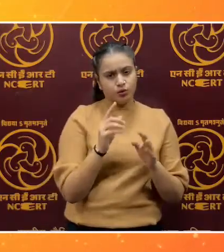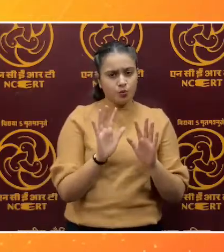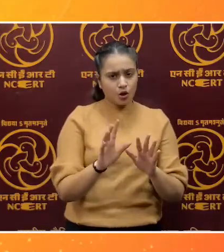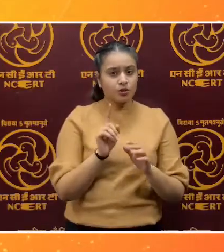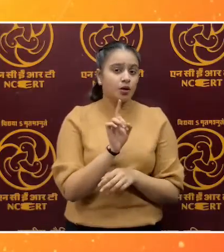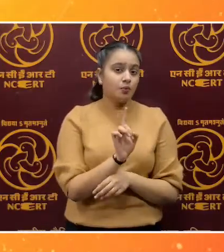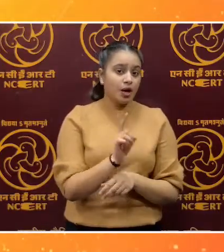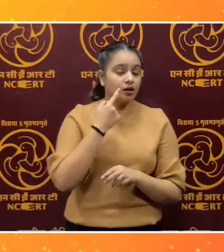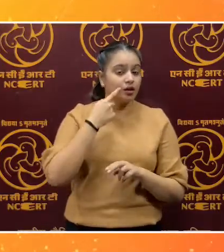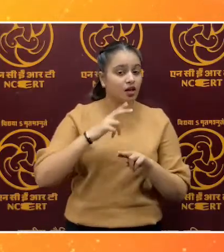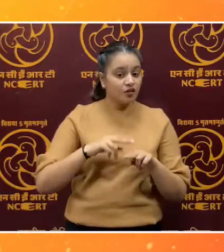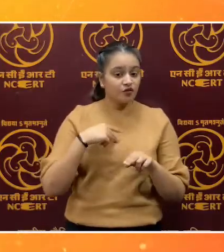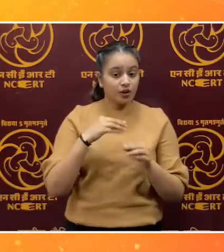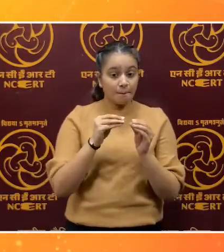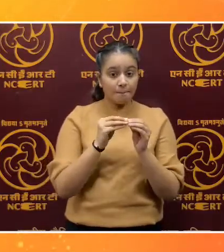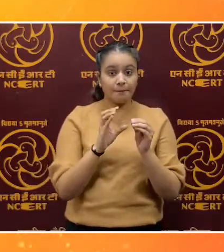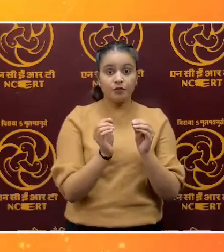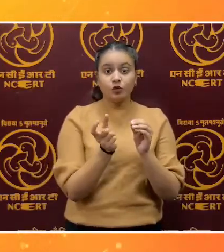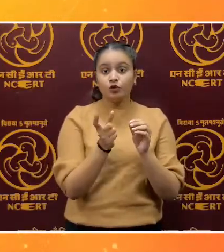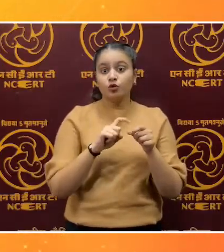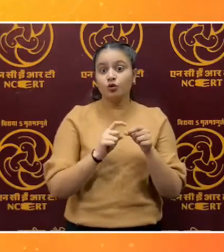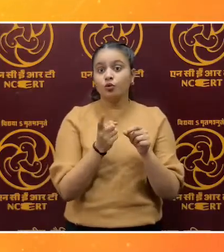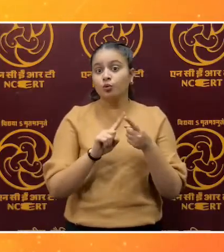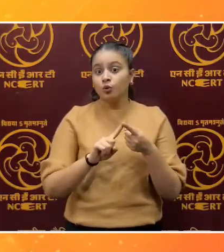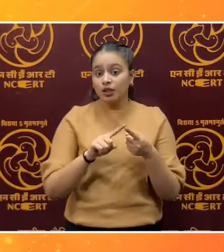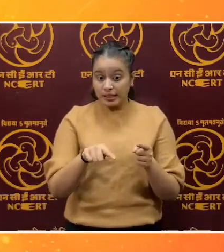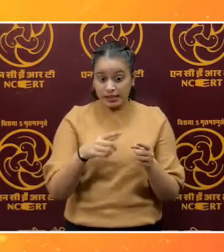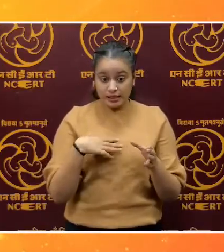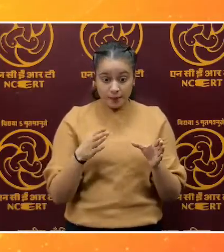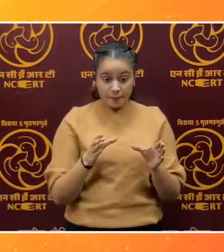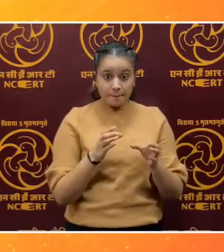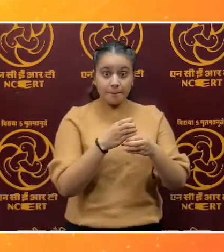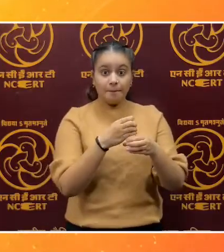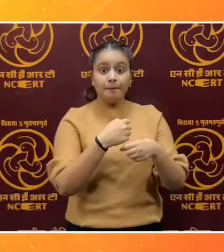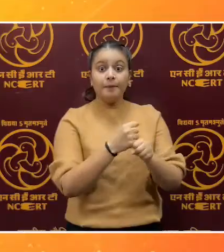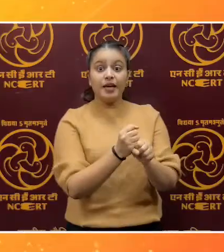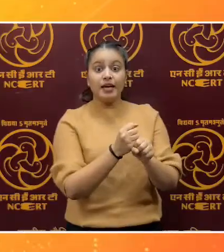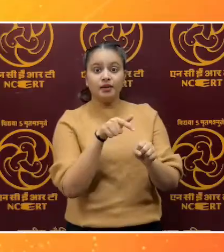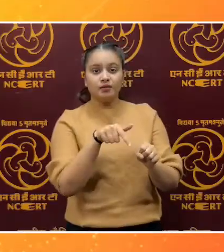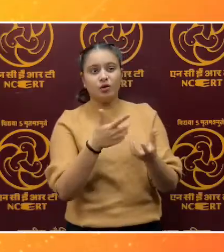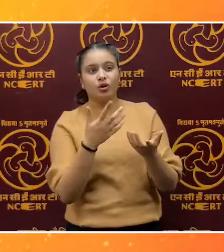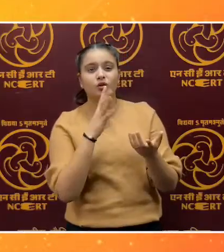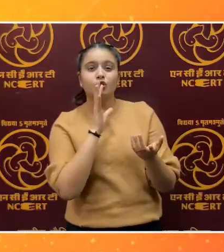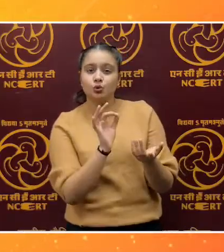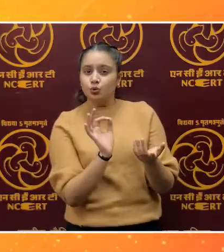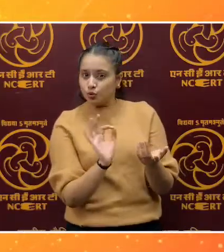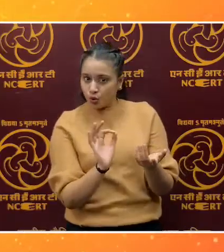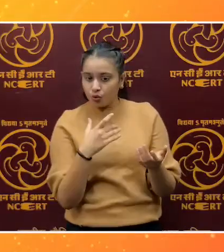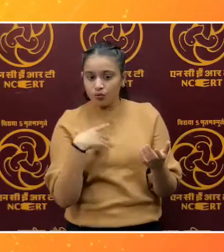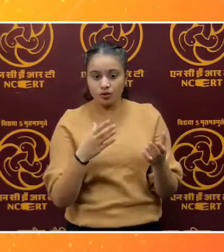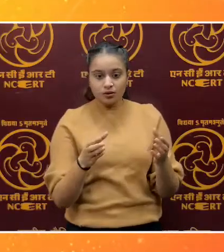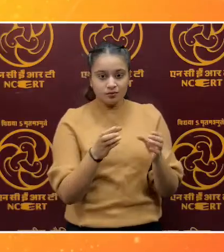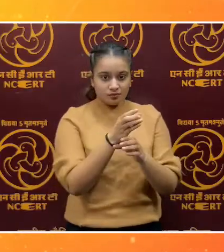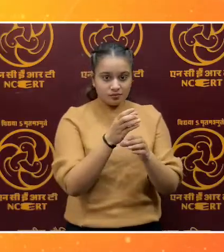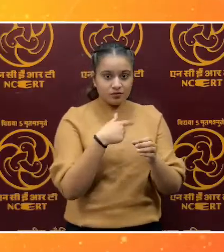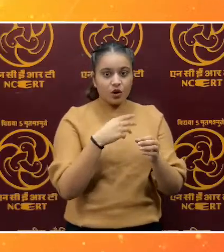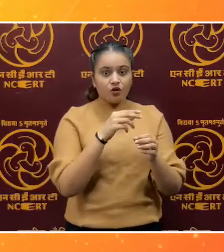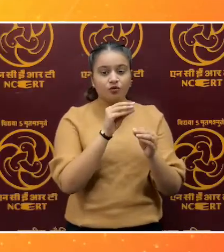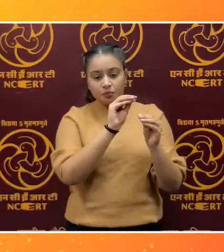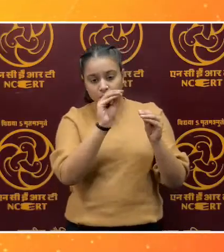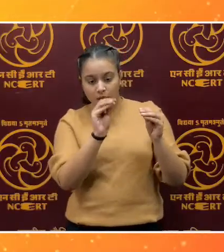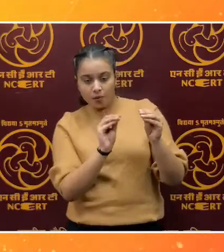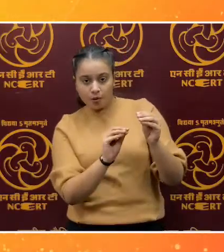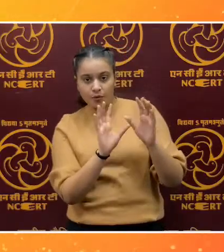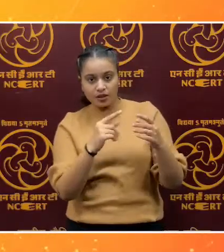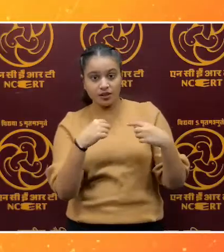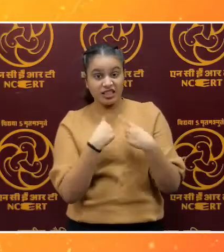what, bouquet is something like which is arranged, which is artificial, or you have arranged them in some order. And bunch